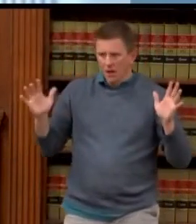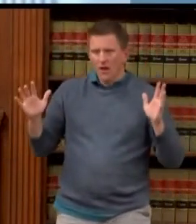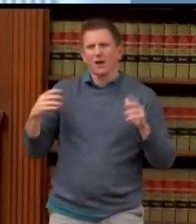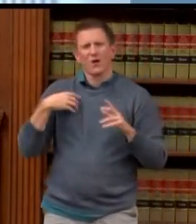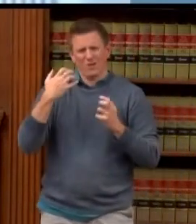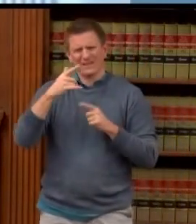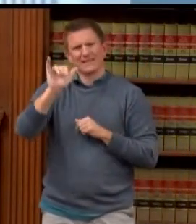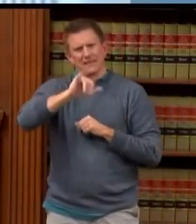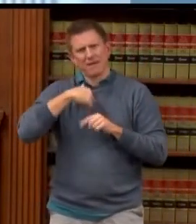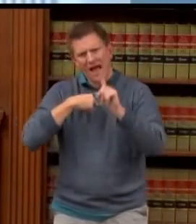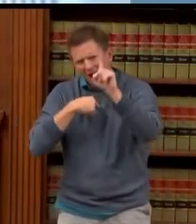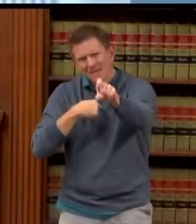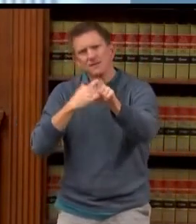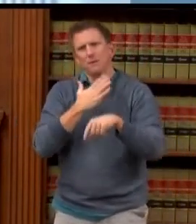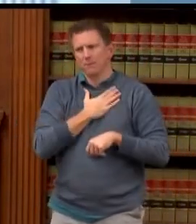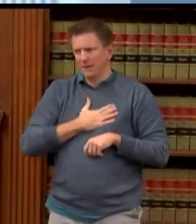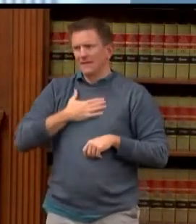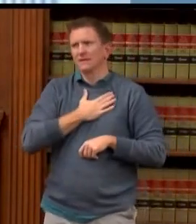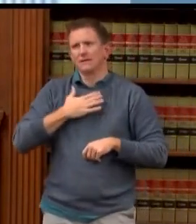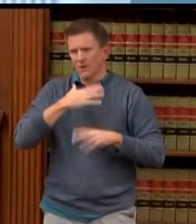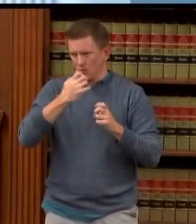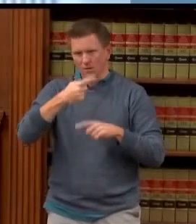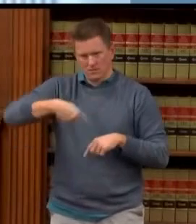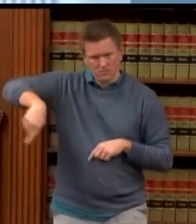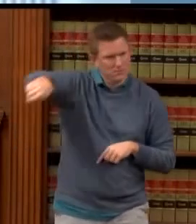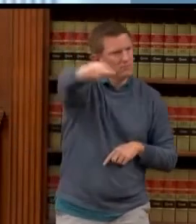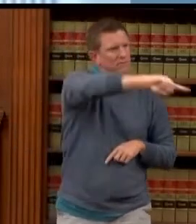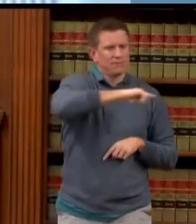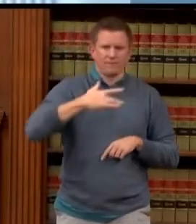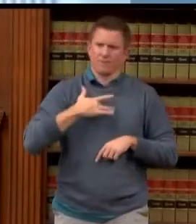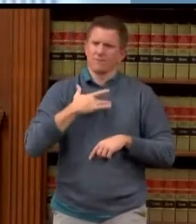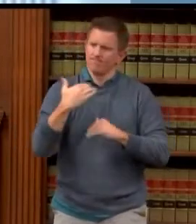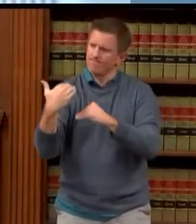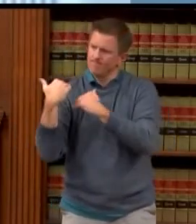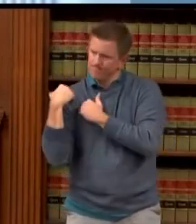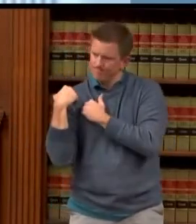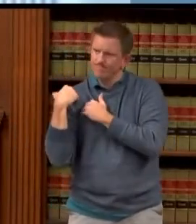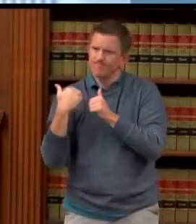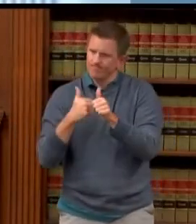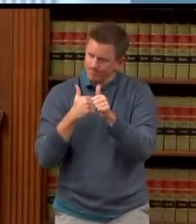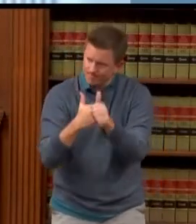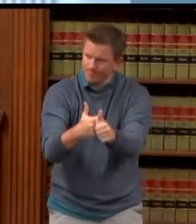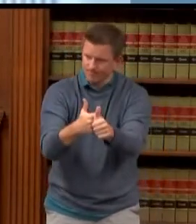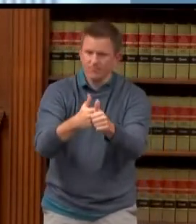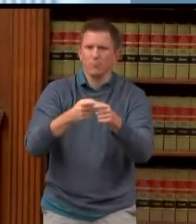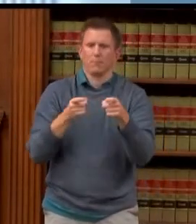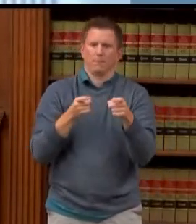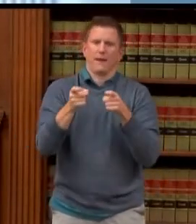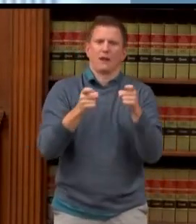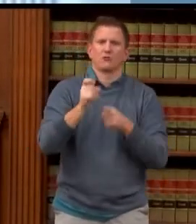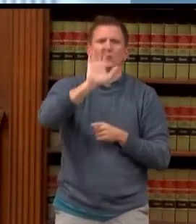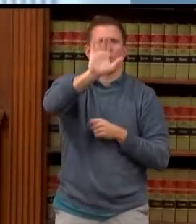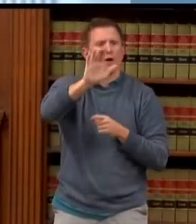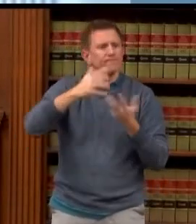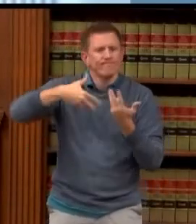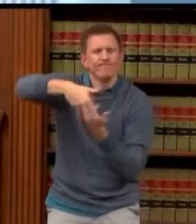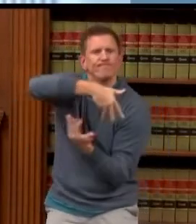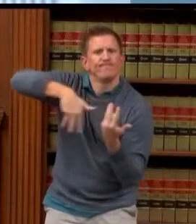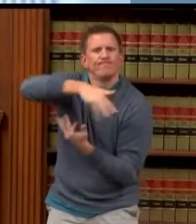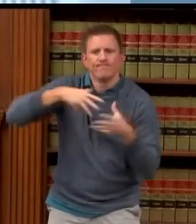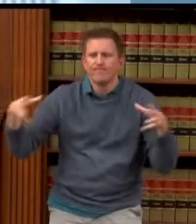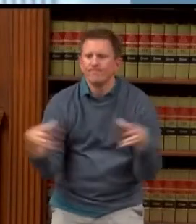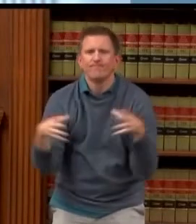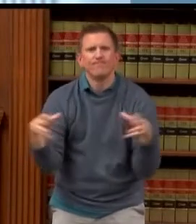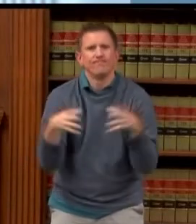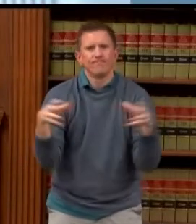understand that they have a responsibility to manage their gatherings in this process. It's the only way we're going to get on top of this curve and begin to